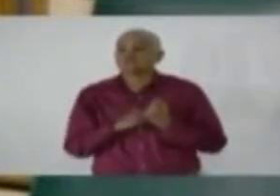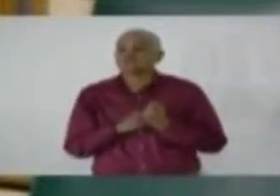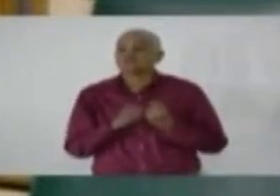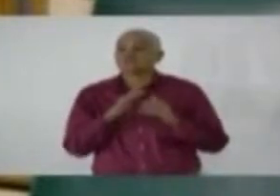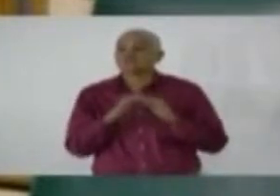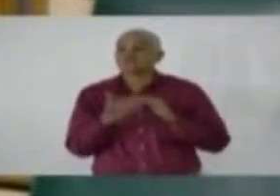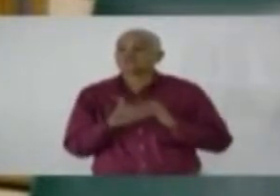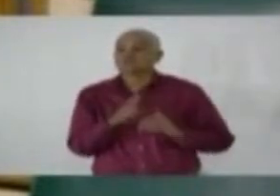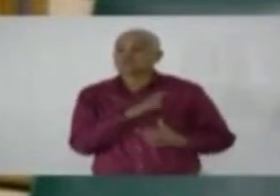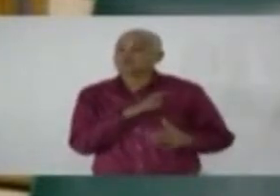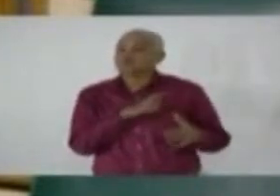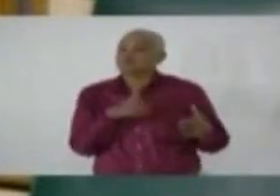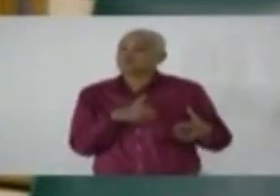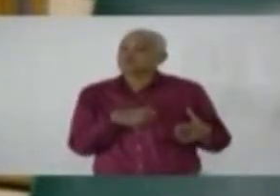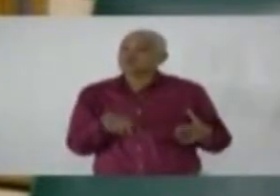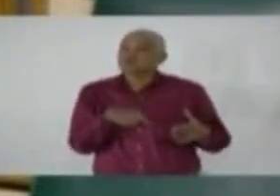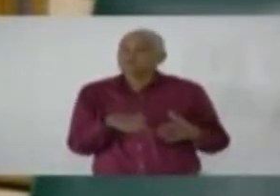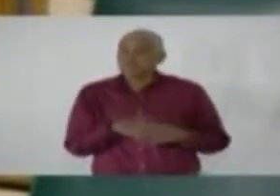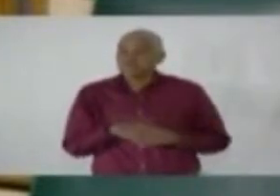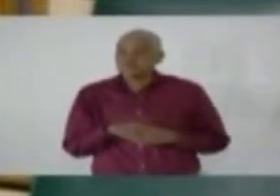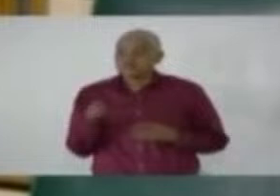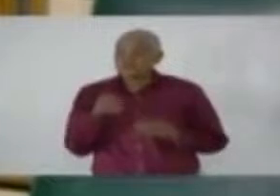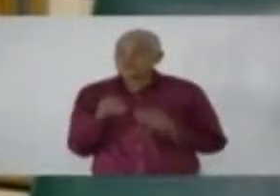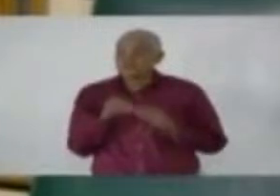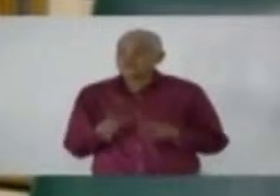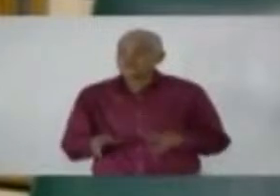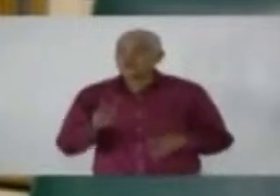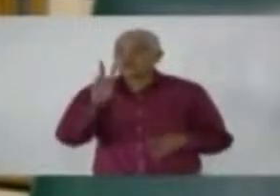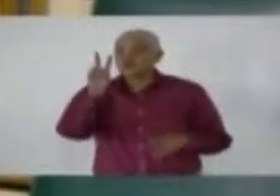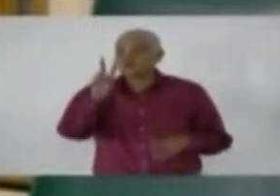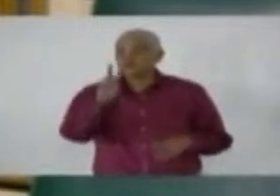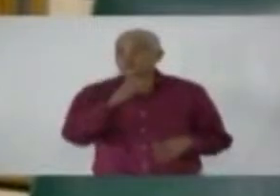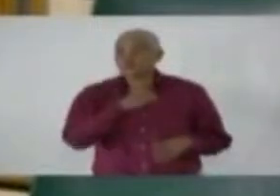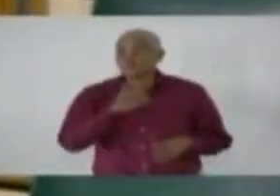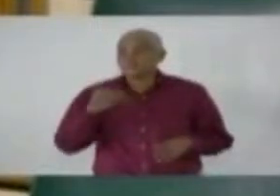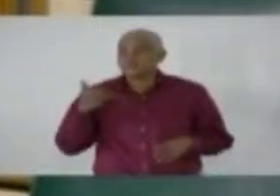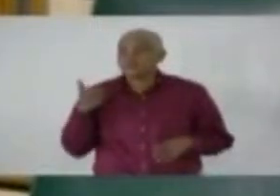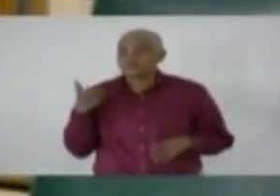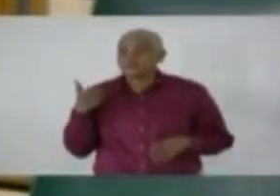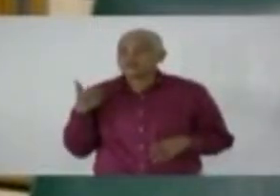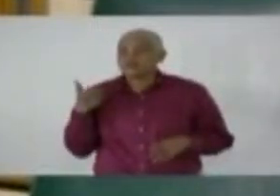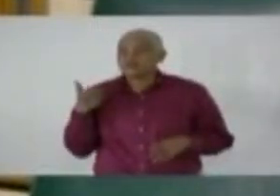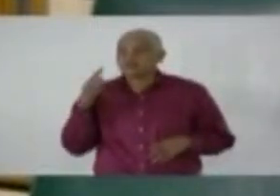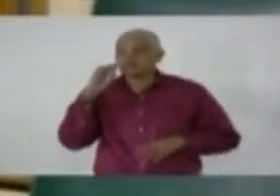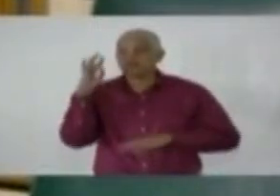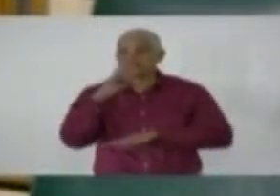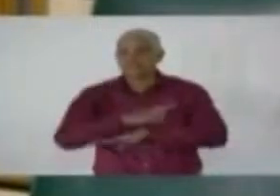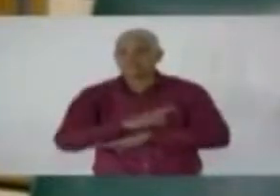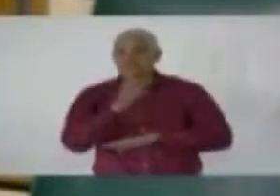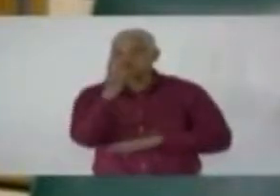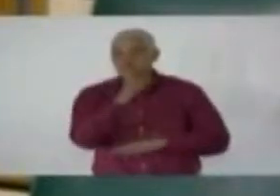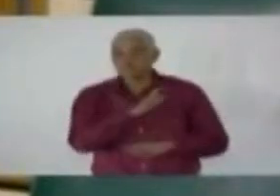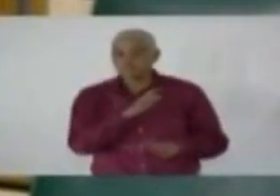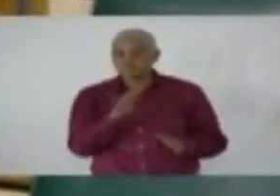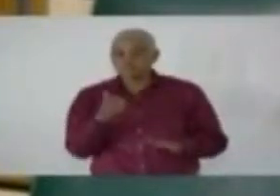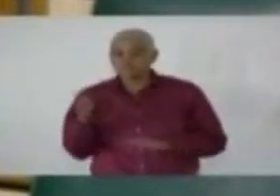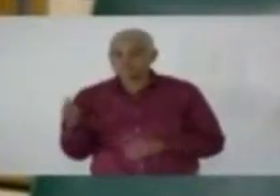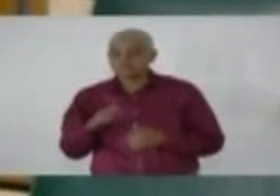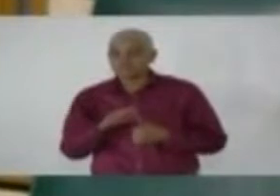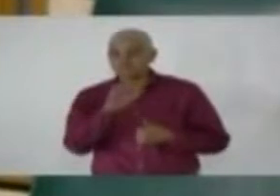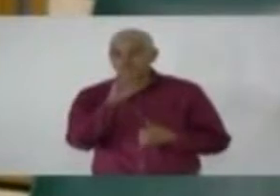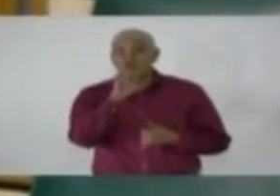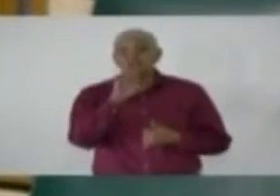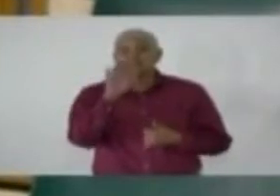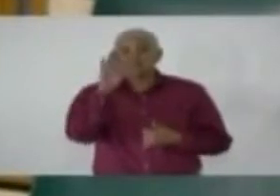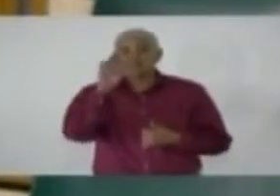Jamaica Constabulary Force. They have lost 2 members over the last 7 days. Constable Brian